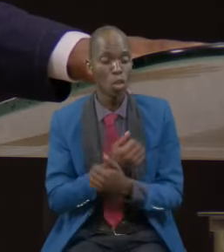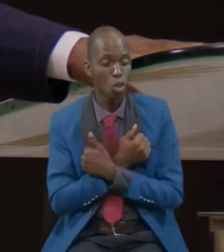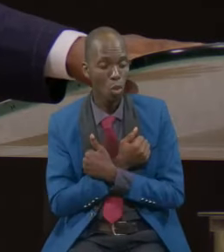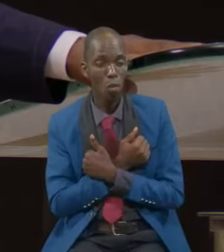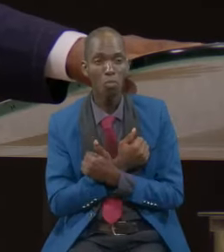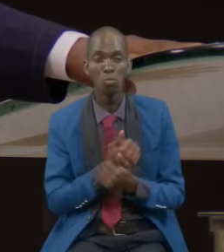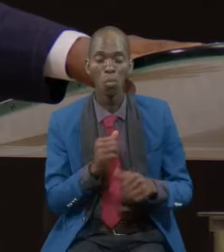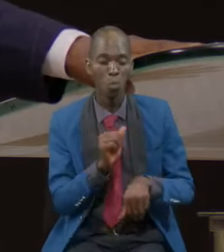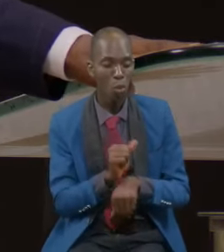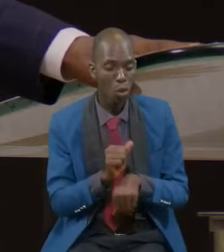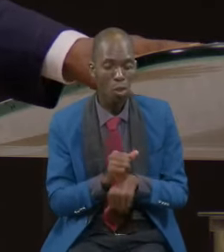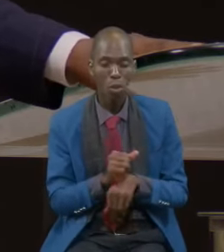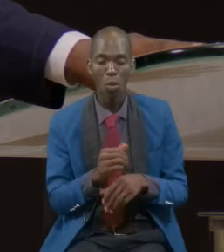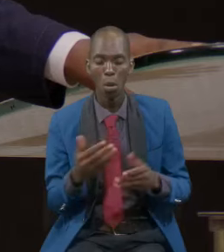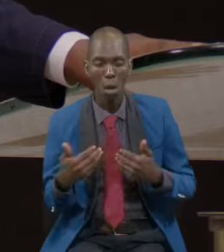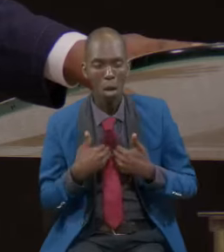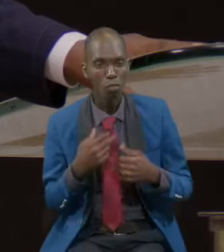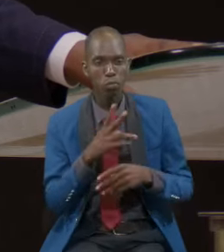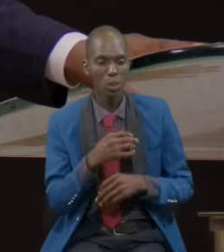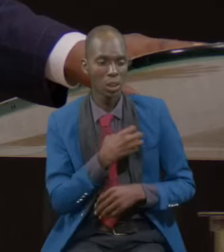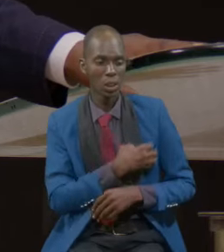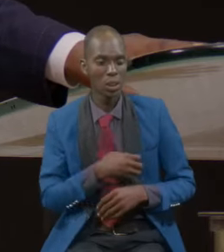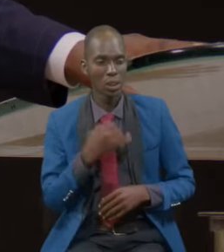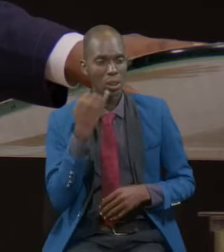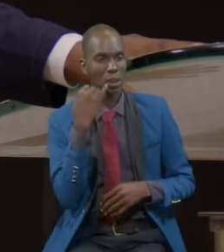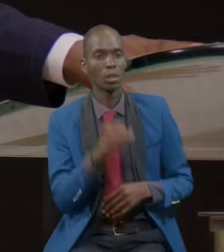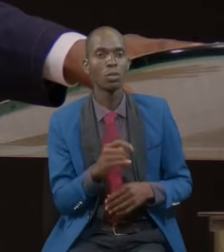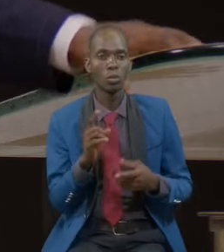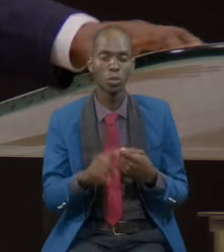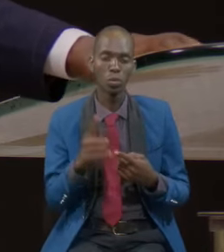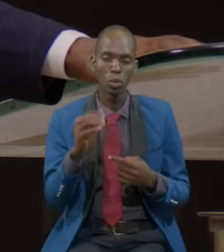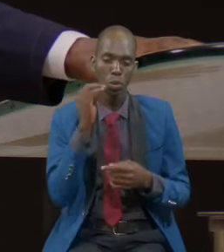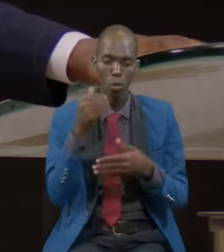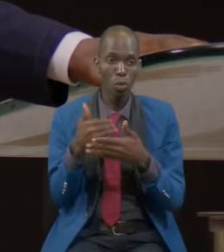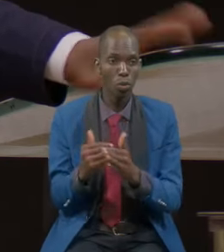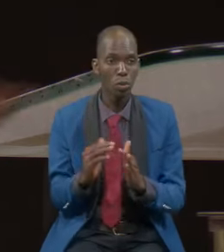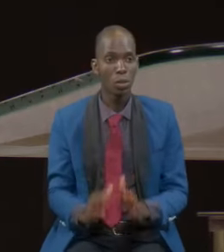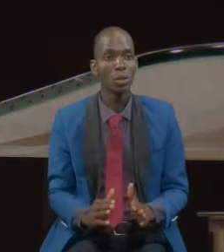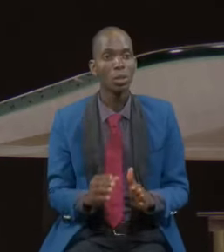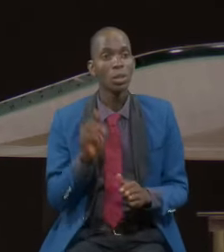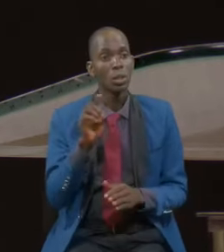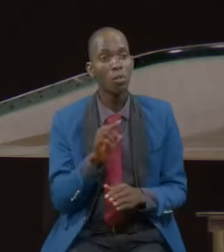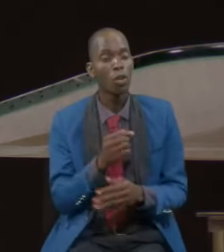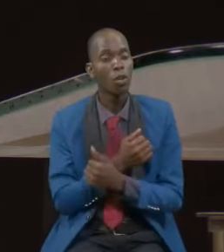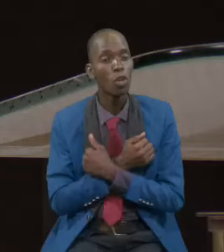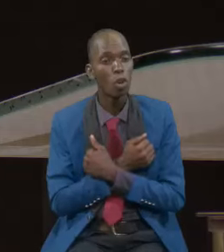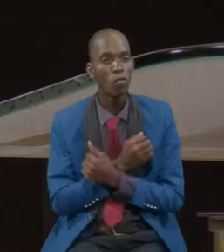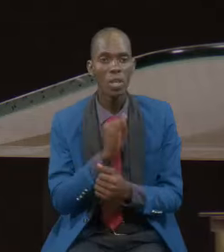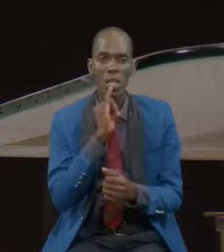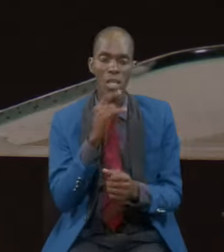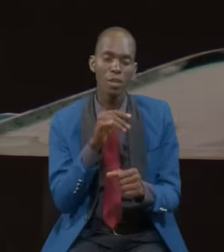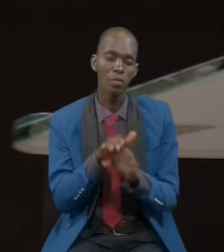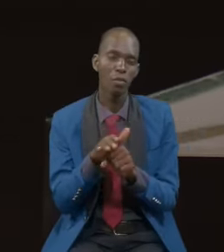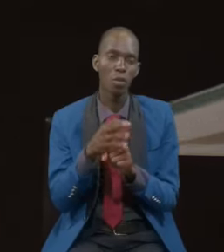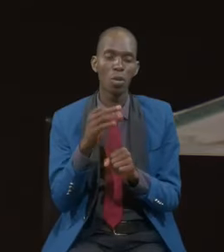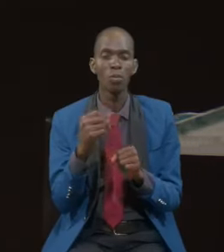ill to his neighbor. Therefore, love is the fulfilling of the law. Well, coming to number